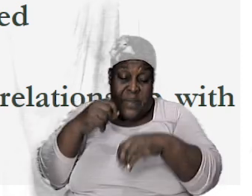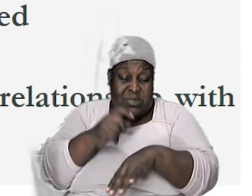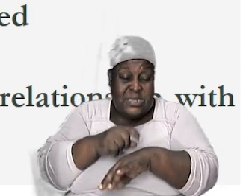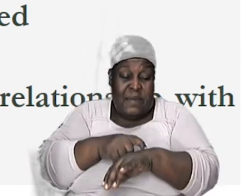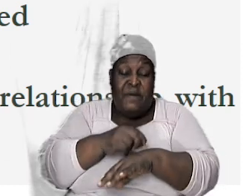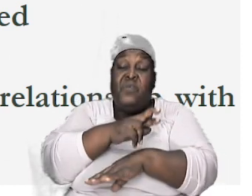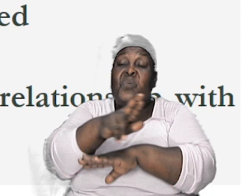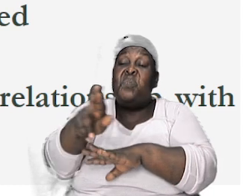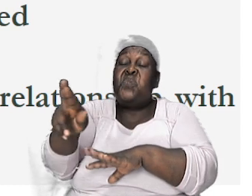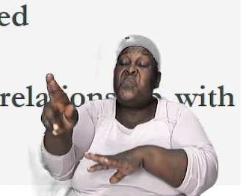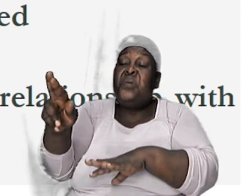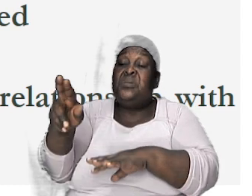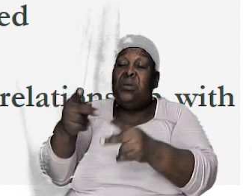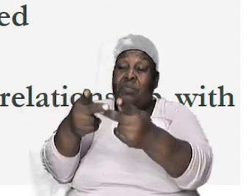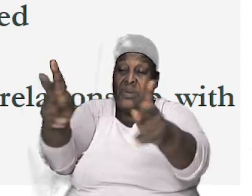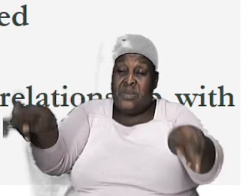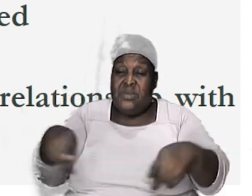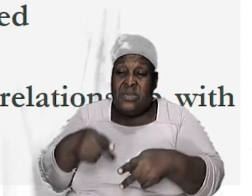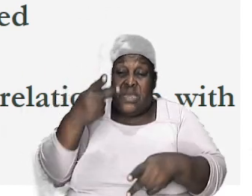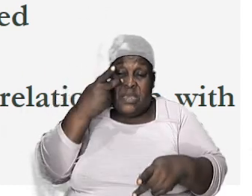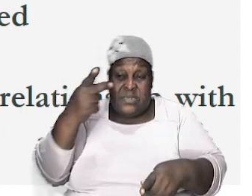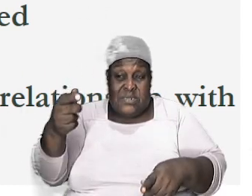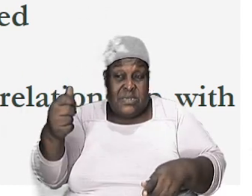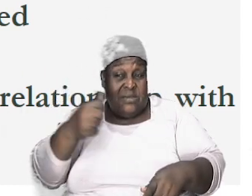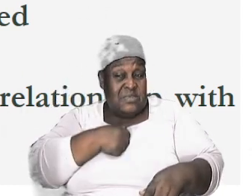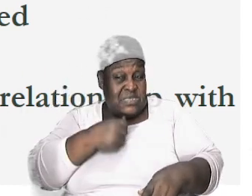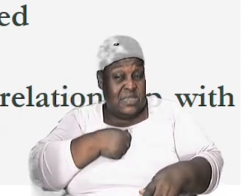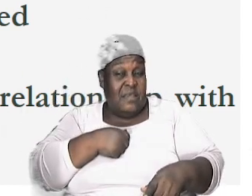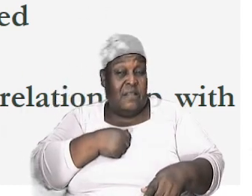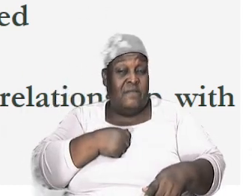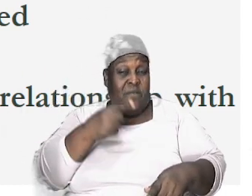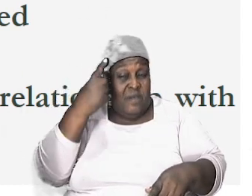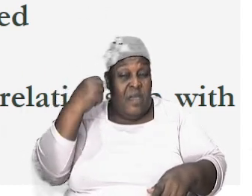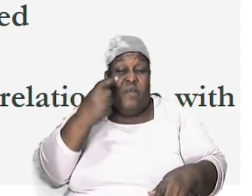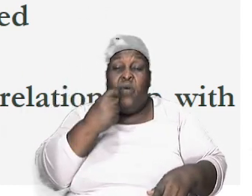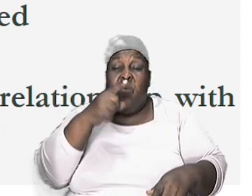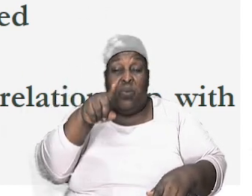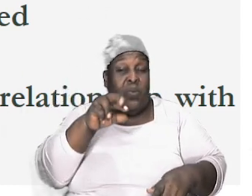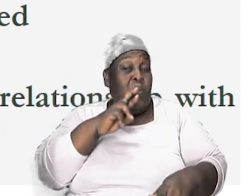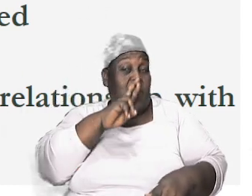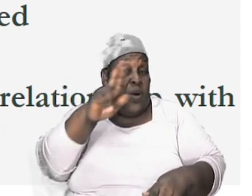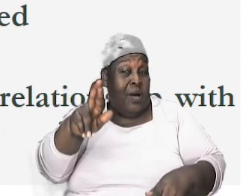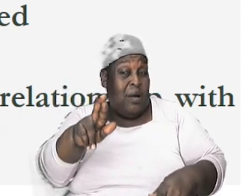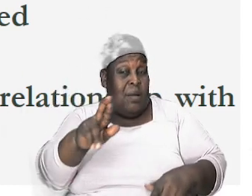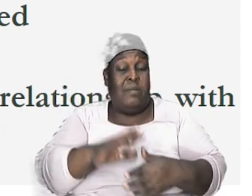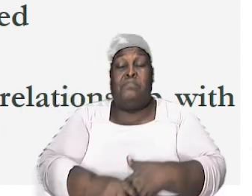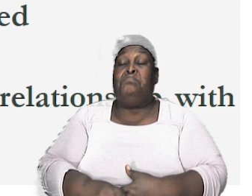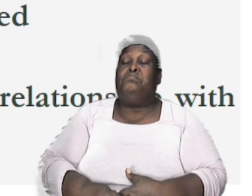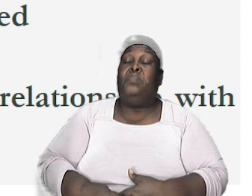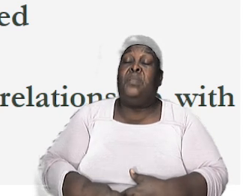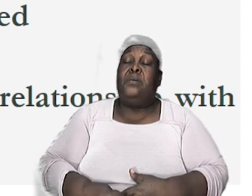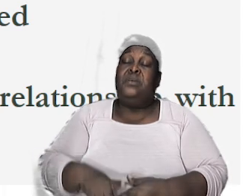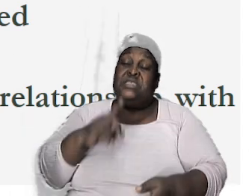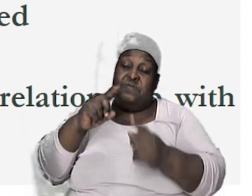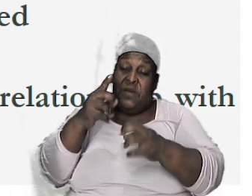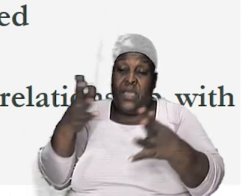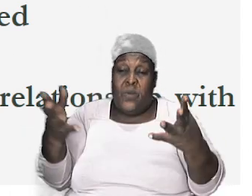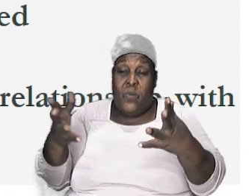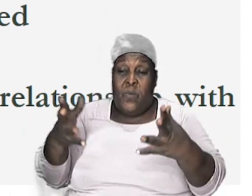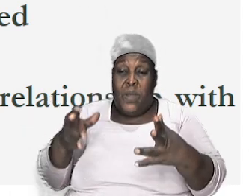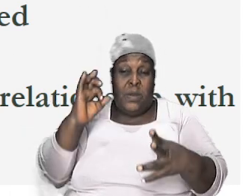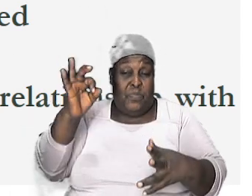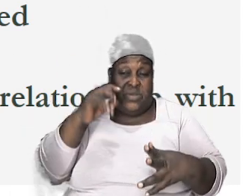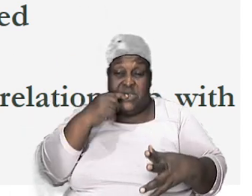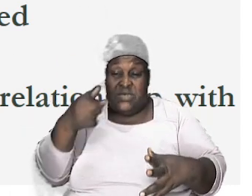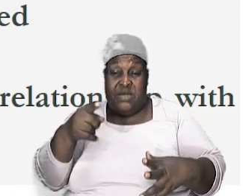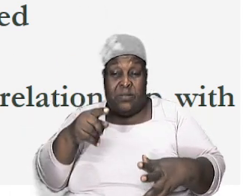see yourself for who you are. So the Bible says, and I'm talking about what the preacher preached on Sunday, he struggled